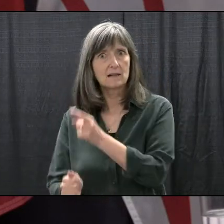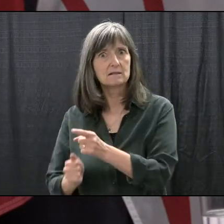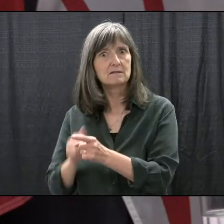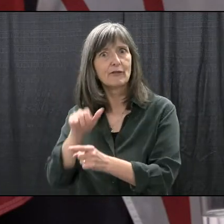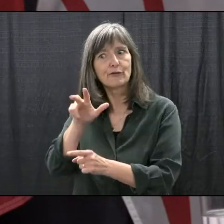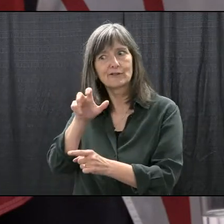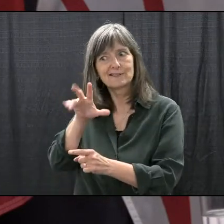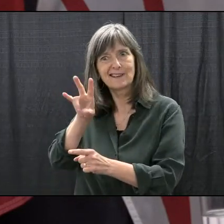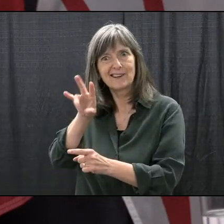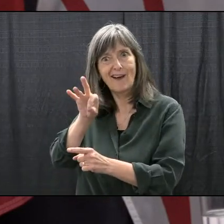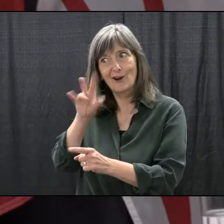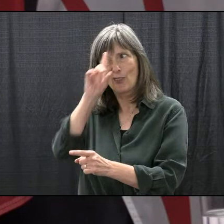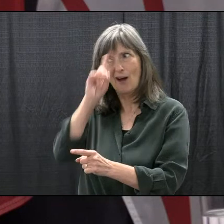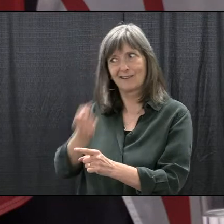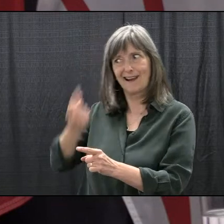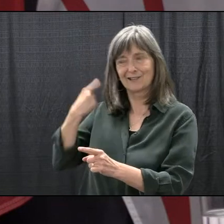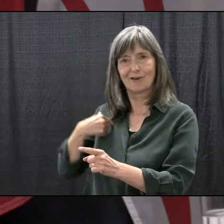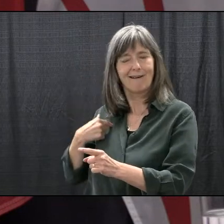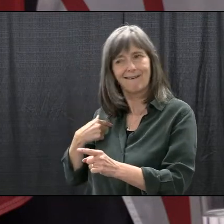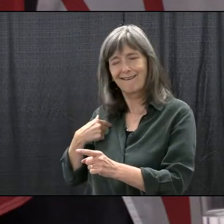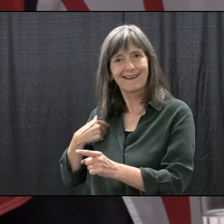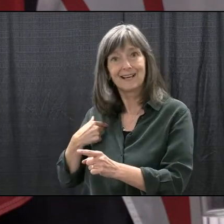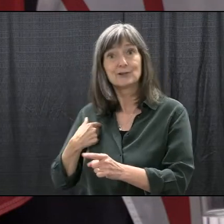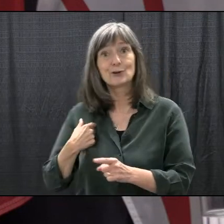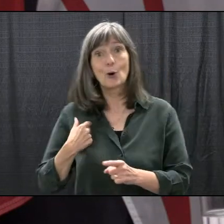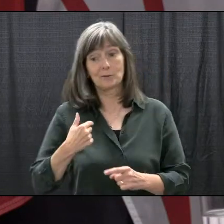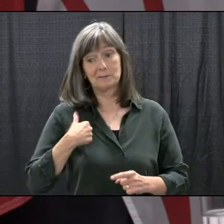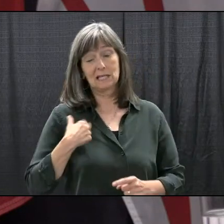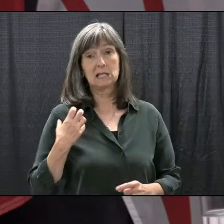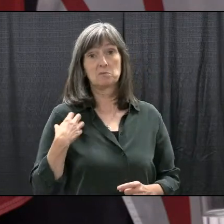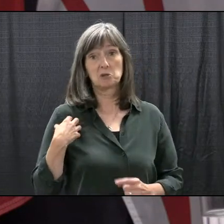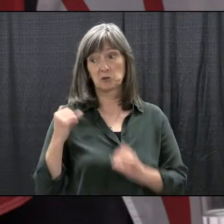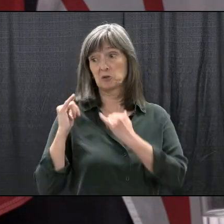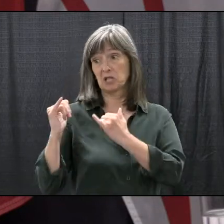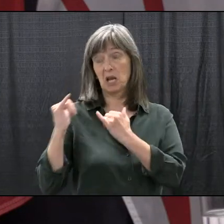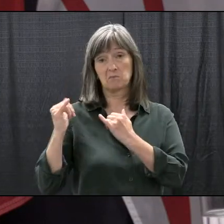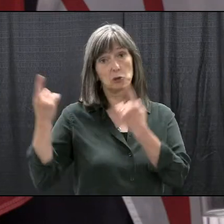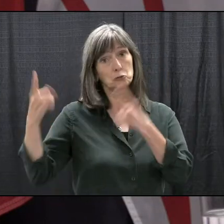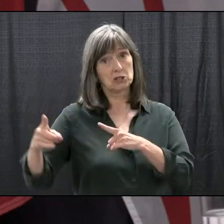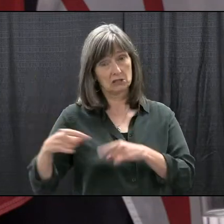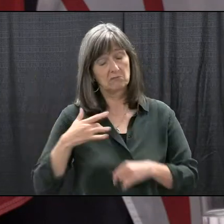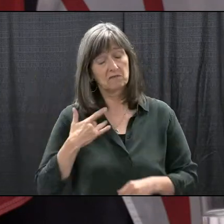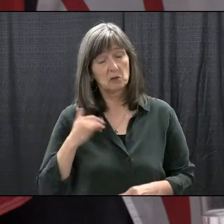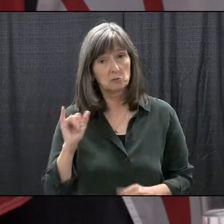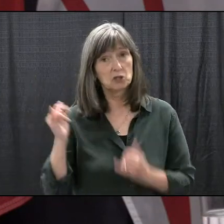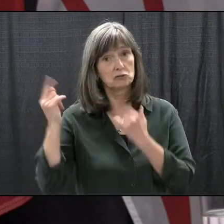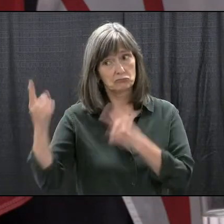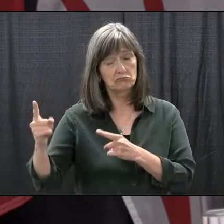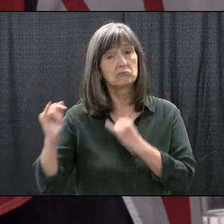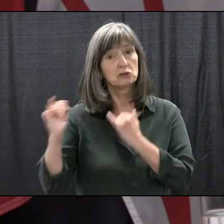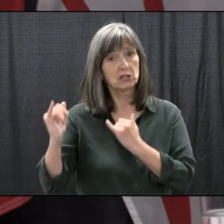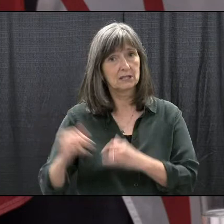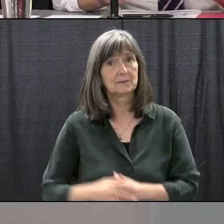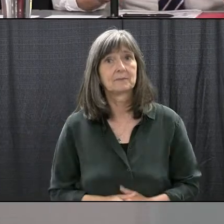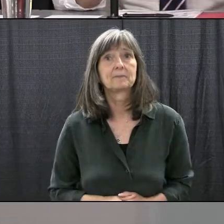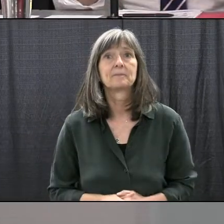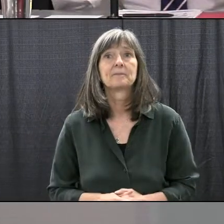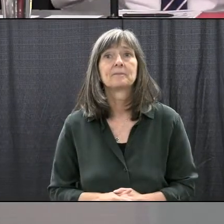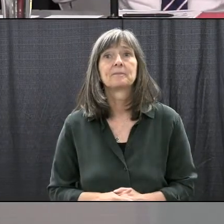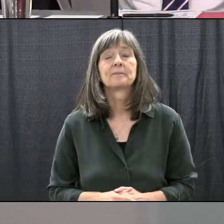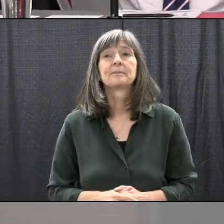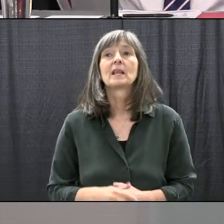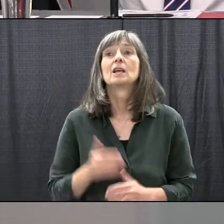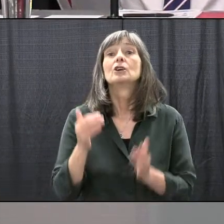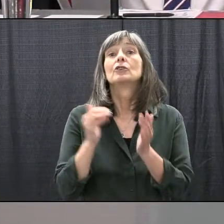that target. So it wasn't that the minister and I weren't on the same page at all. In fact, we were quite aligned. Thanks.